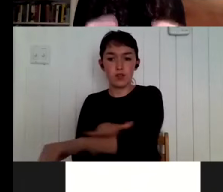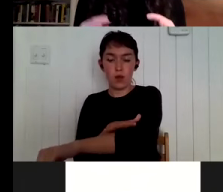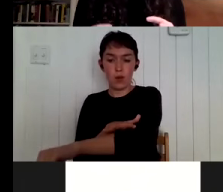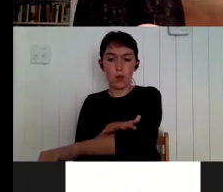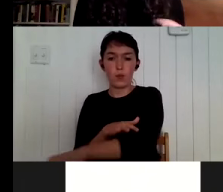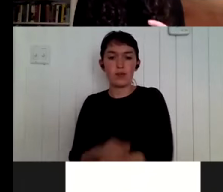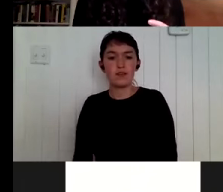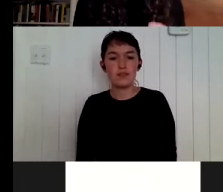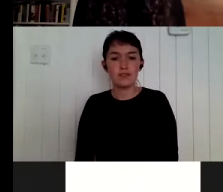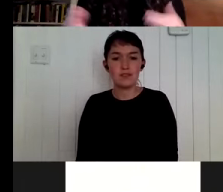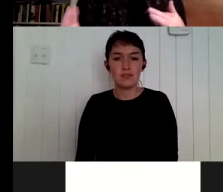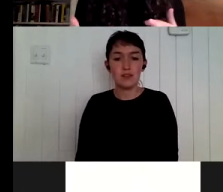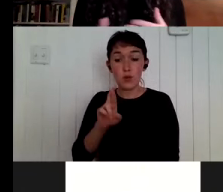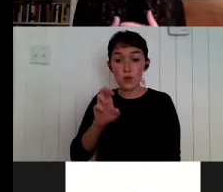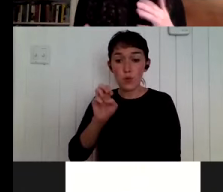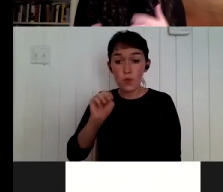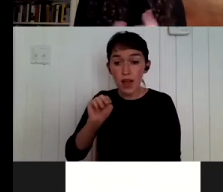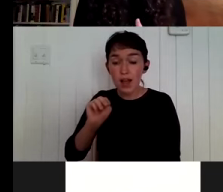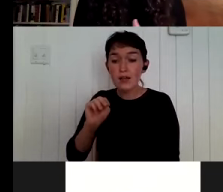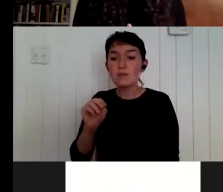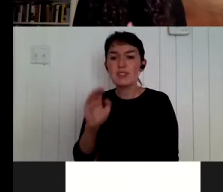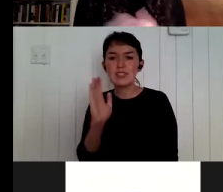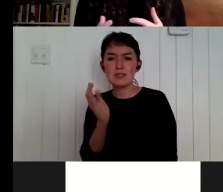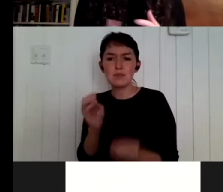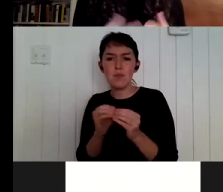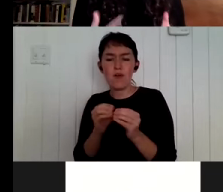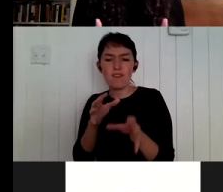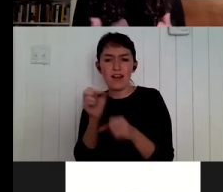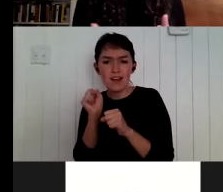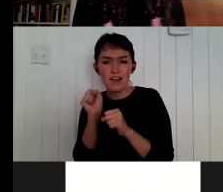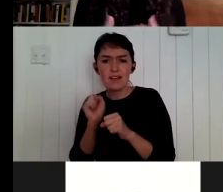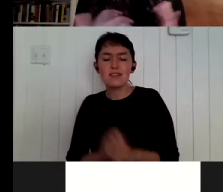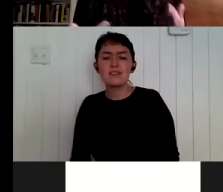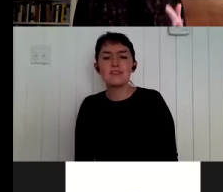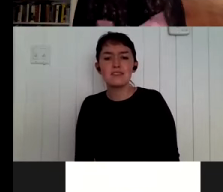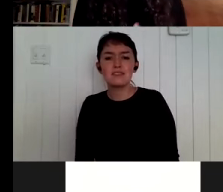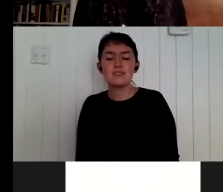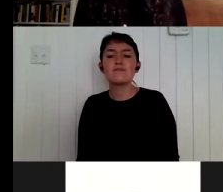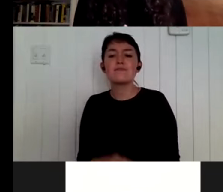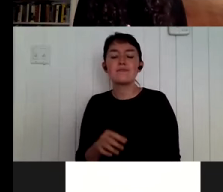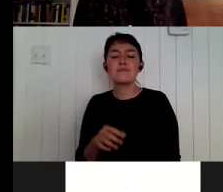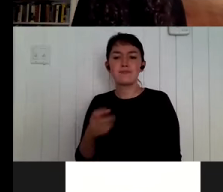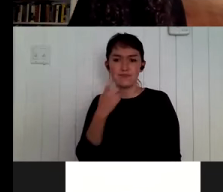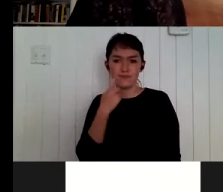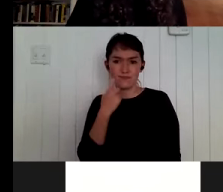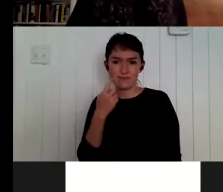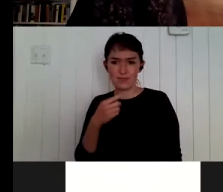and faster in REM. And that goes back to what I was saying about how the brain actually looks more like it's awake during REM